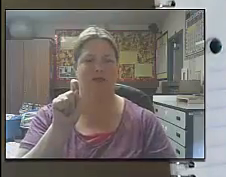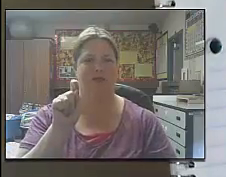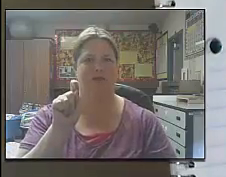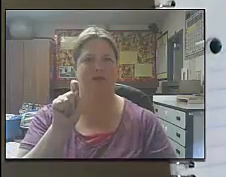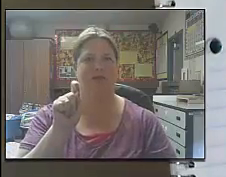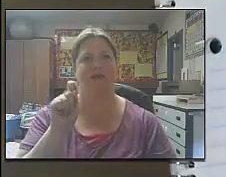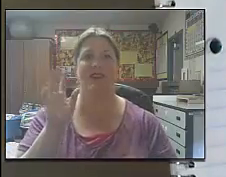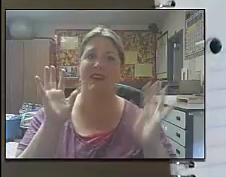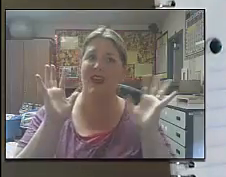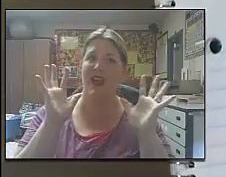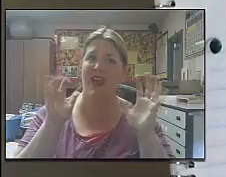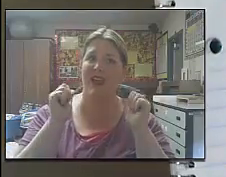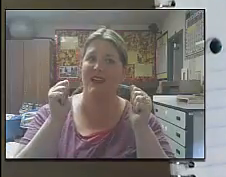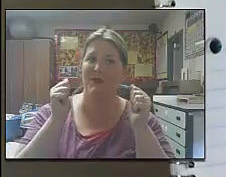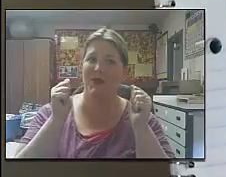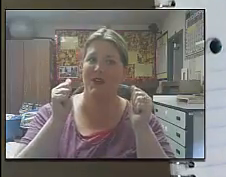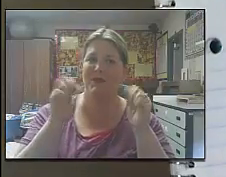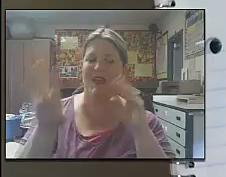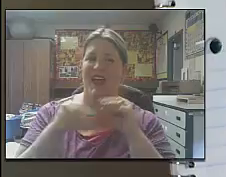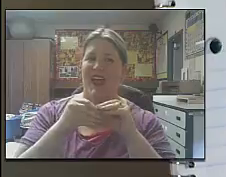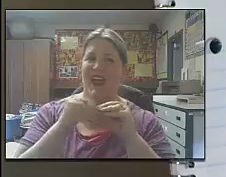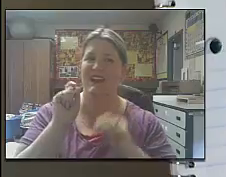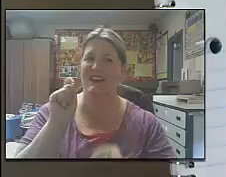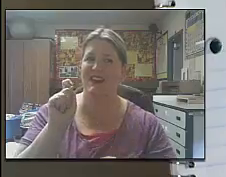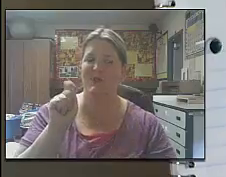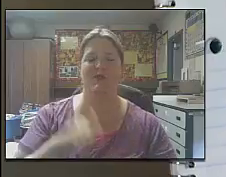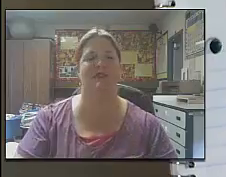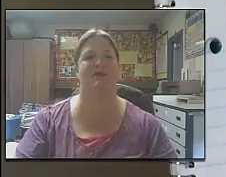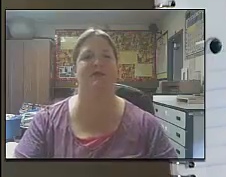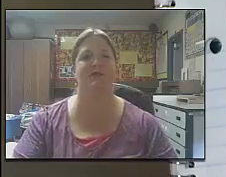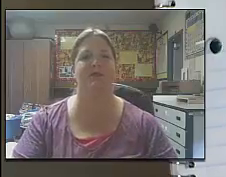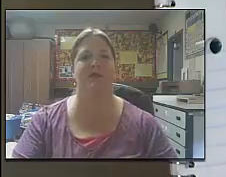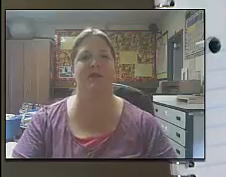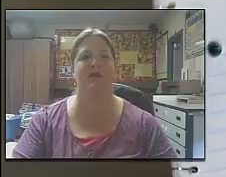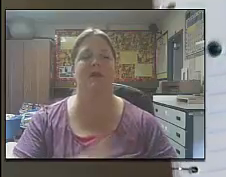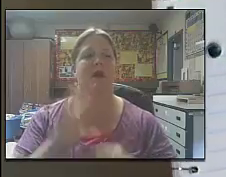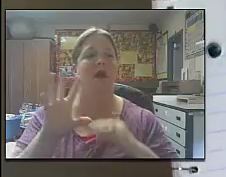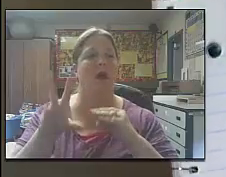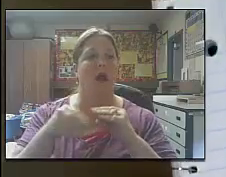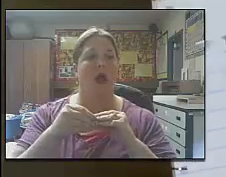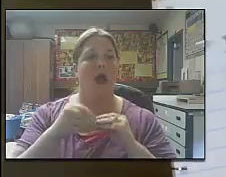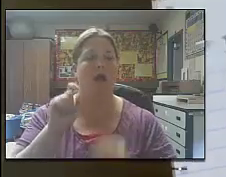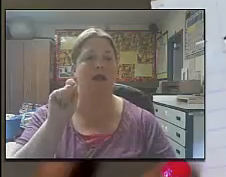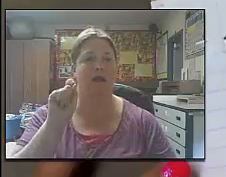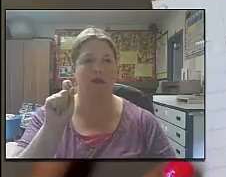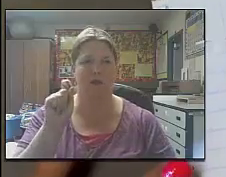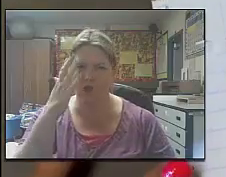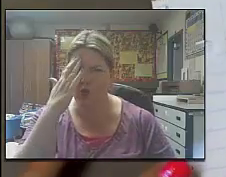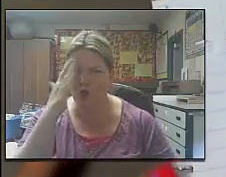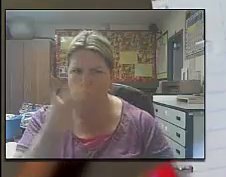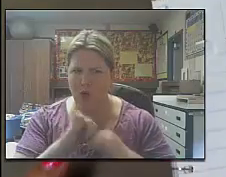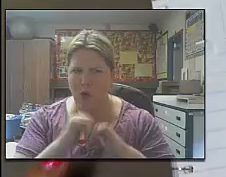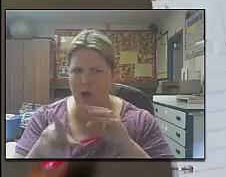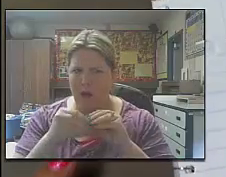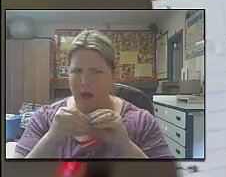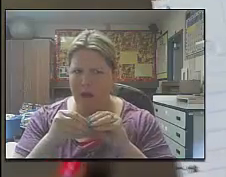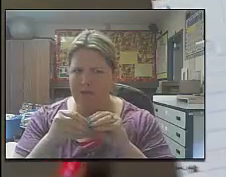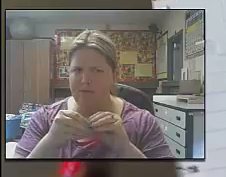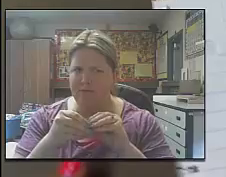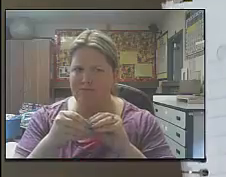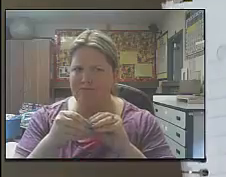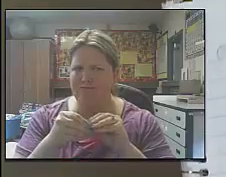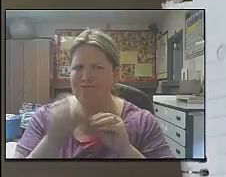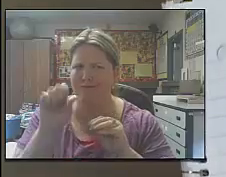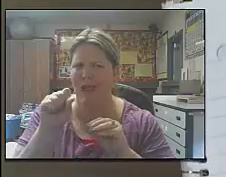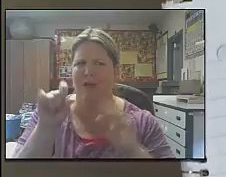decimals. Yay, hip hip hooray, add decimals. All right, adding decimals. Do you know how to add? Yes, so